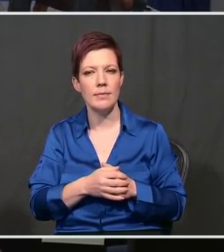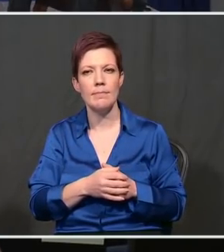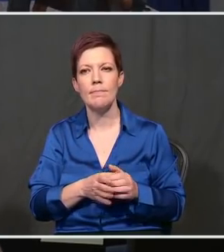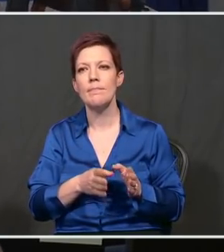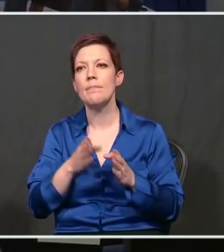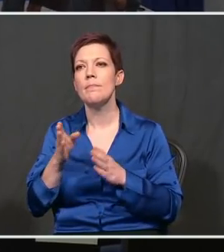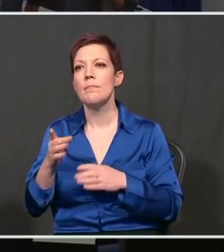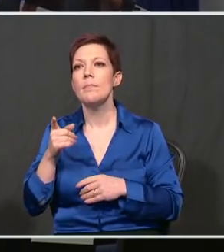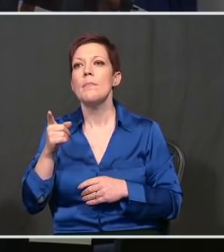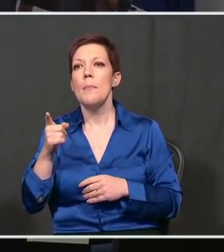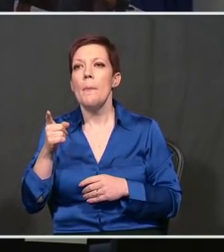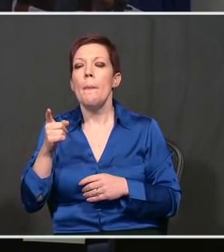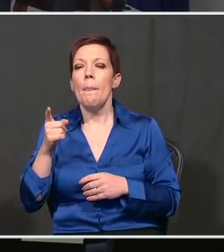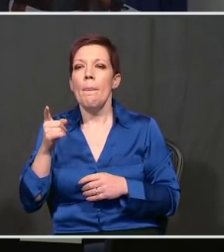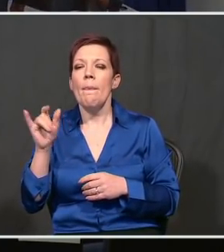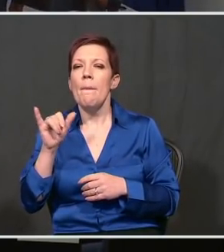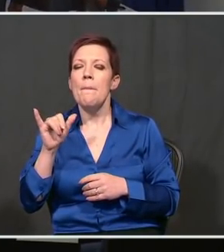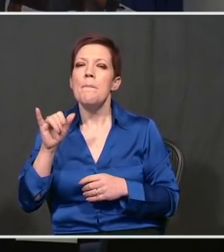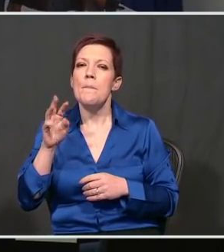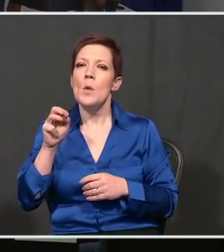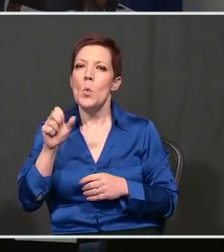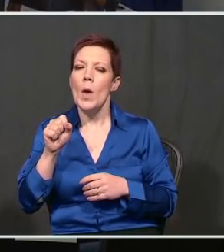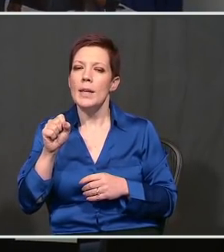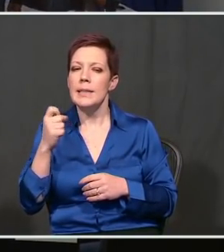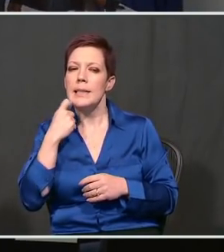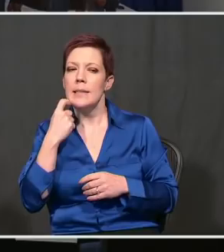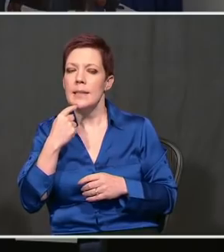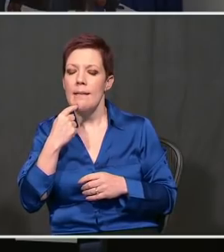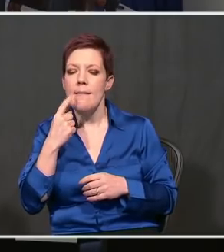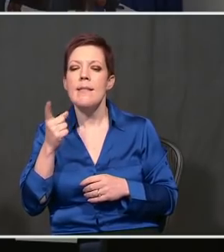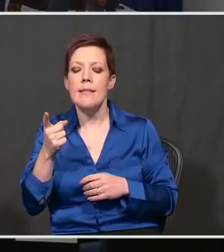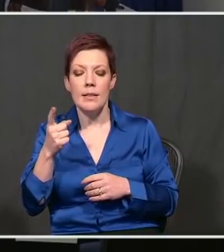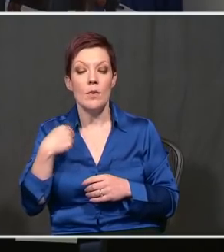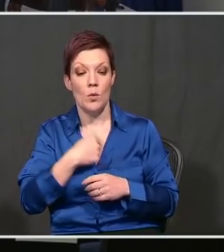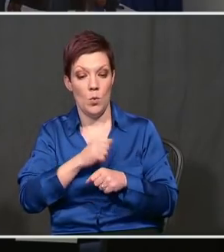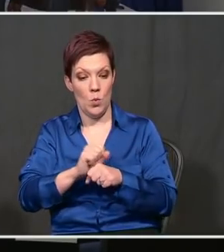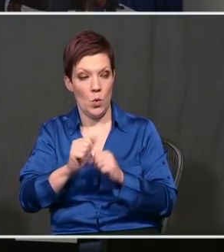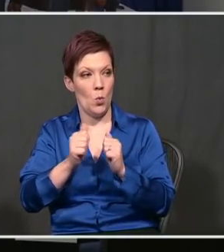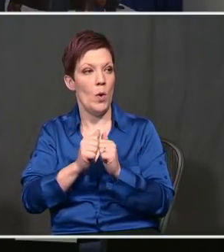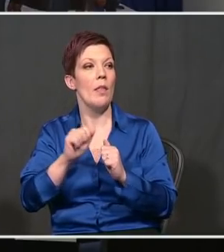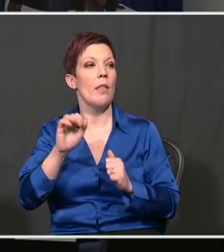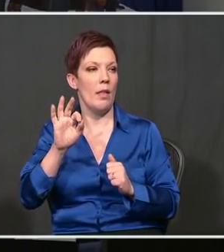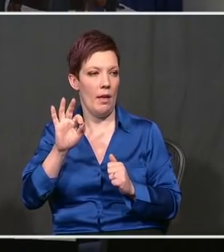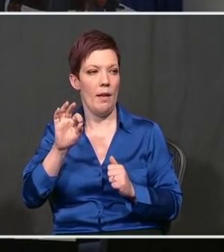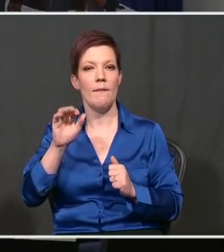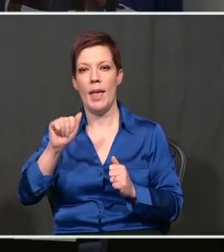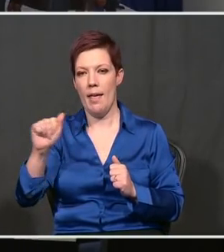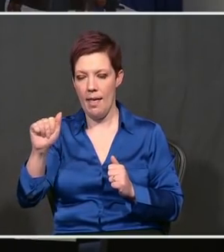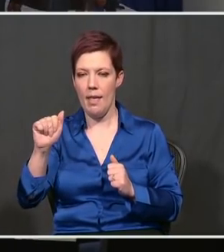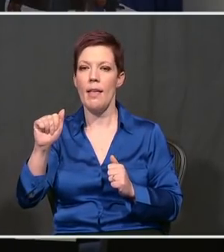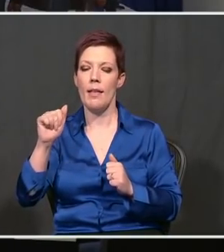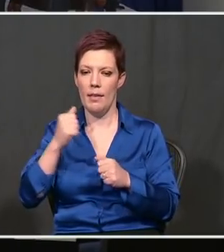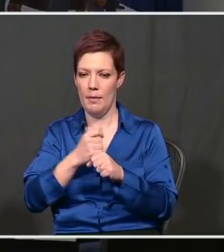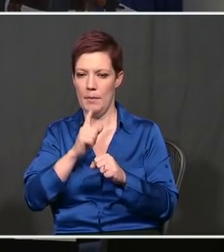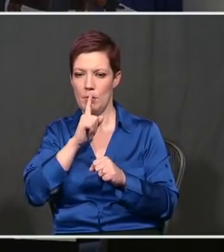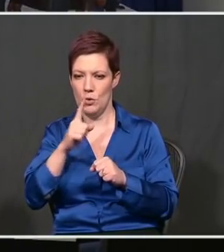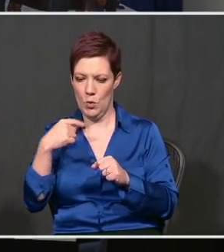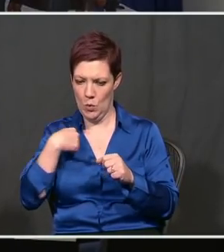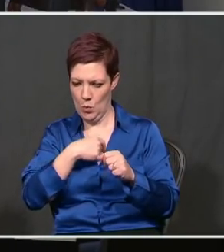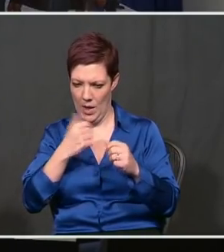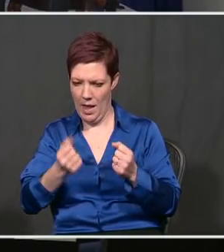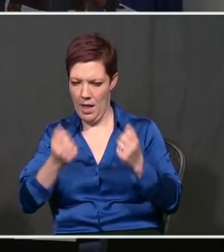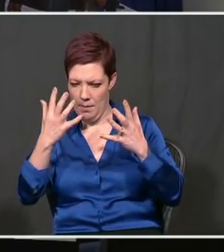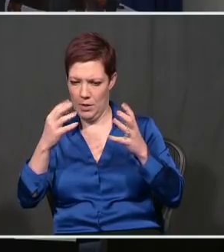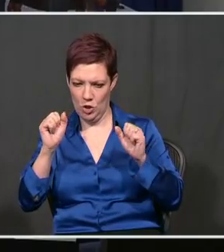with the FAA over the years to safely raise the threshold in terms of how much dry ice we can carry on our aircraft. We've